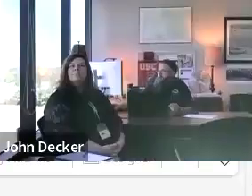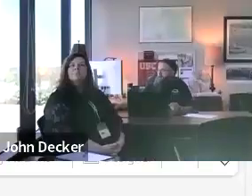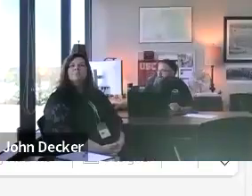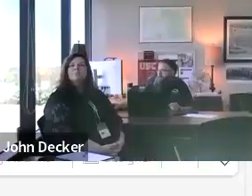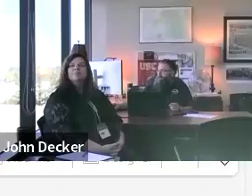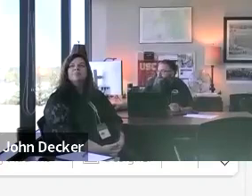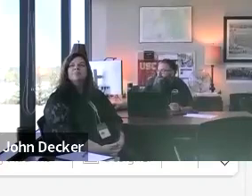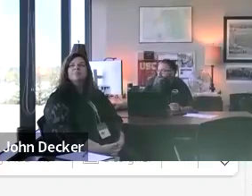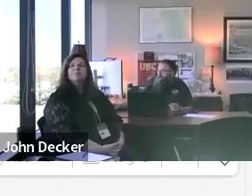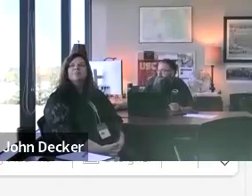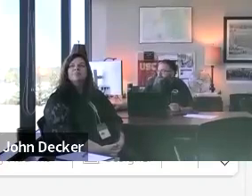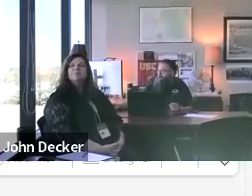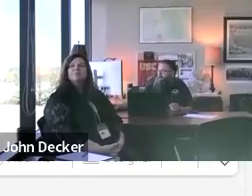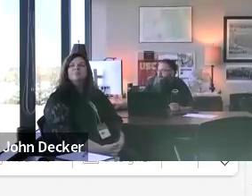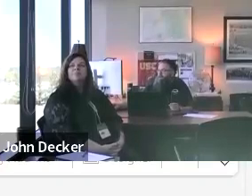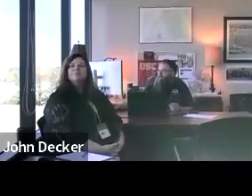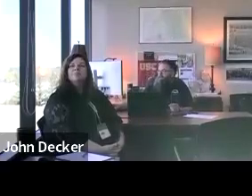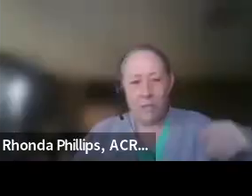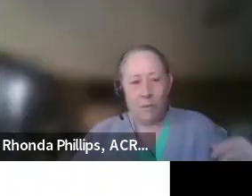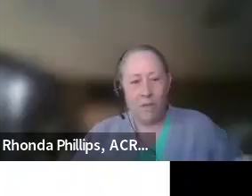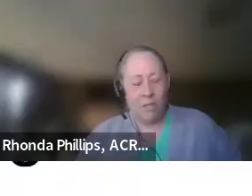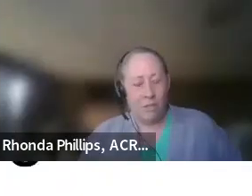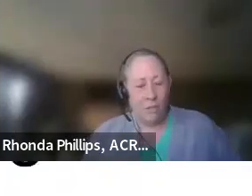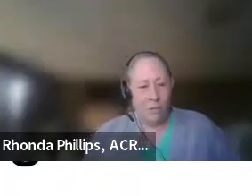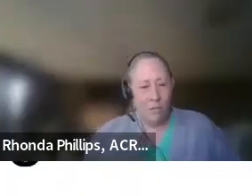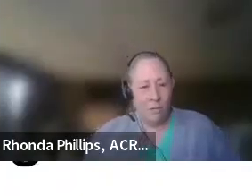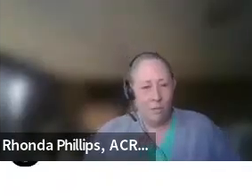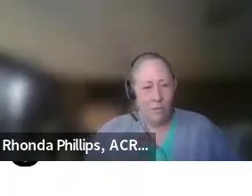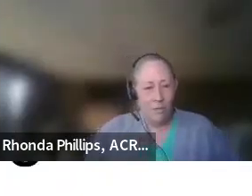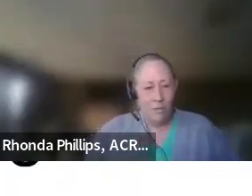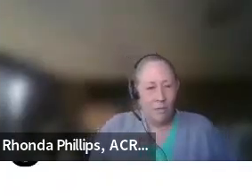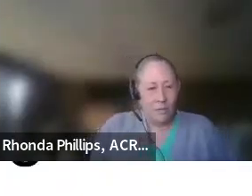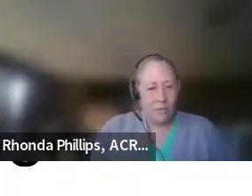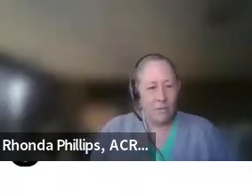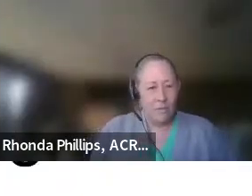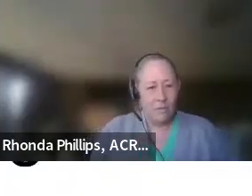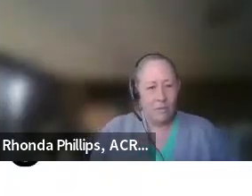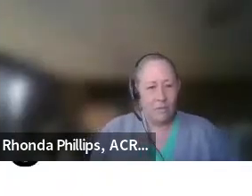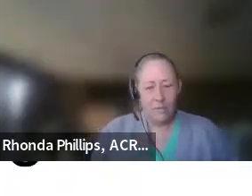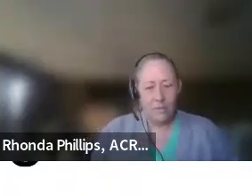All right. Yeah. Is So we everyone just wanted seeing it now?